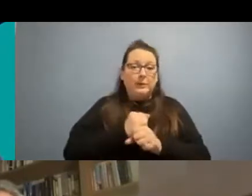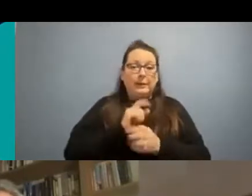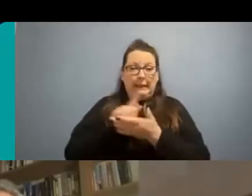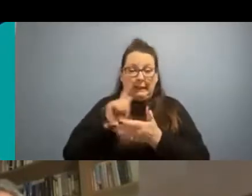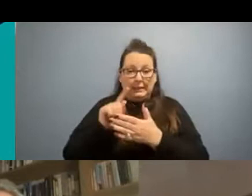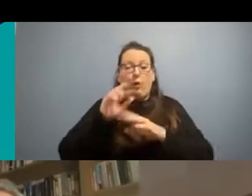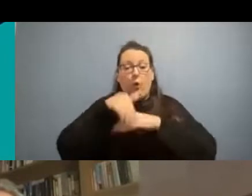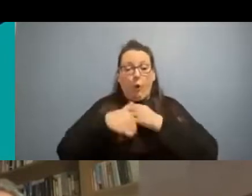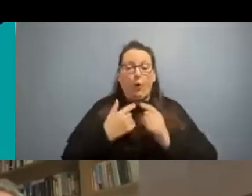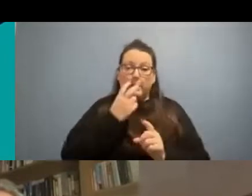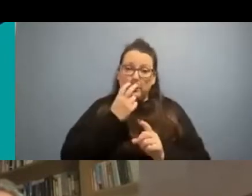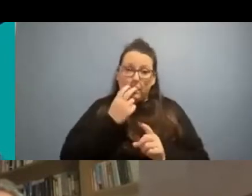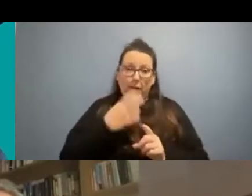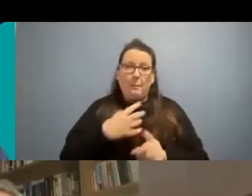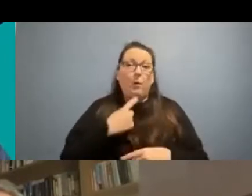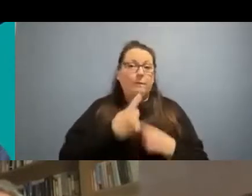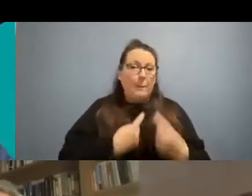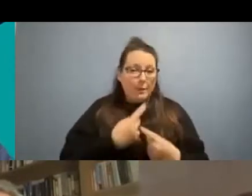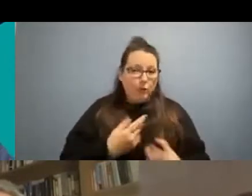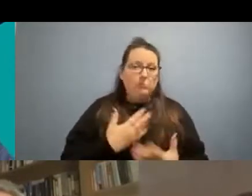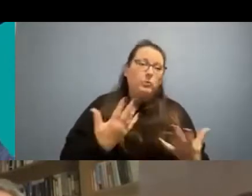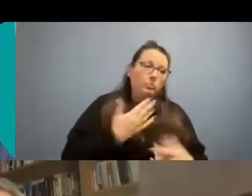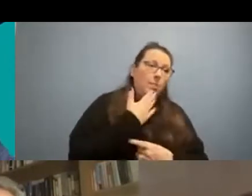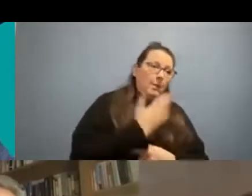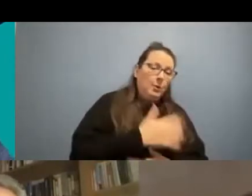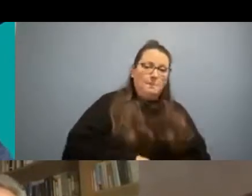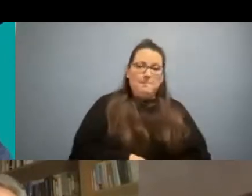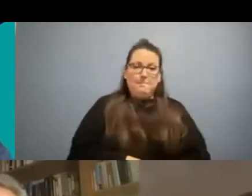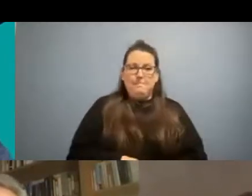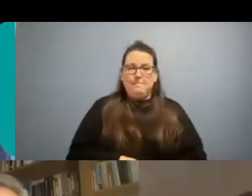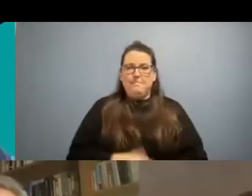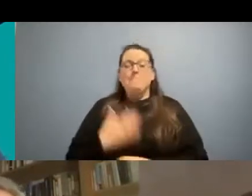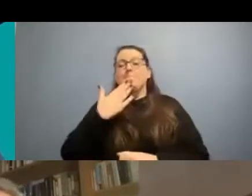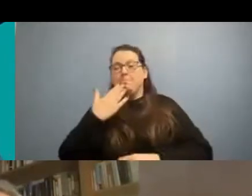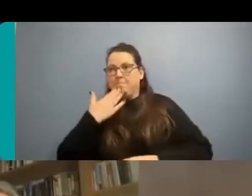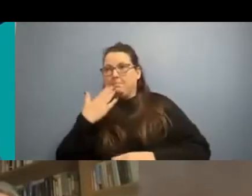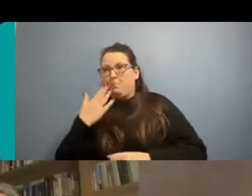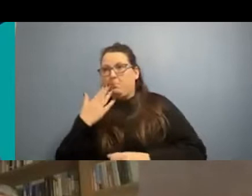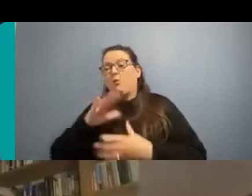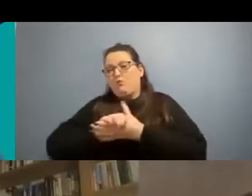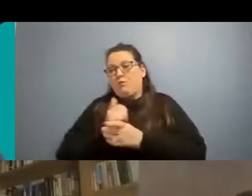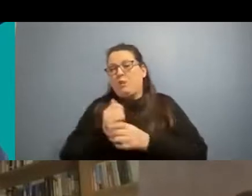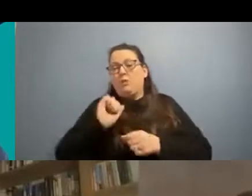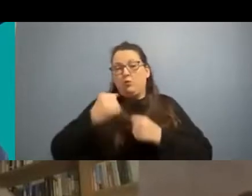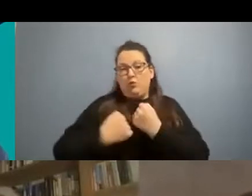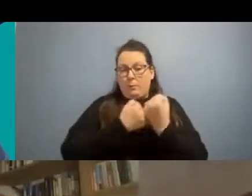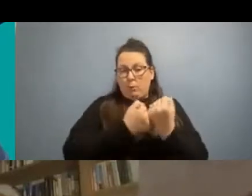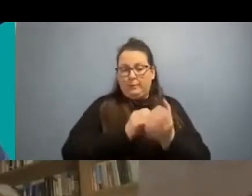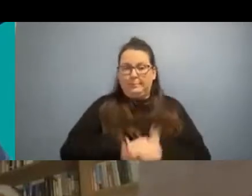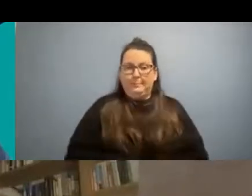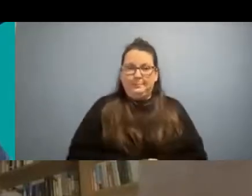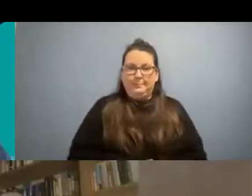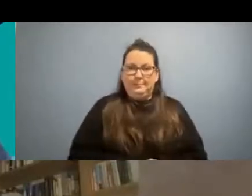much, Don, for giving me this opportunity too. Thank you, Andrew. We greatly appreciate your support. Look, we're now going to move